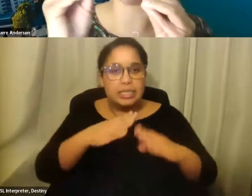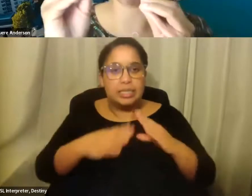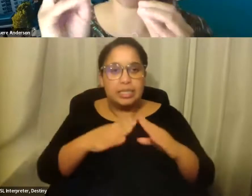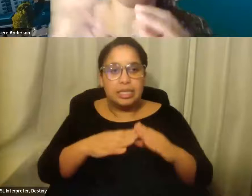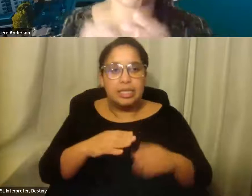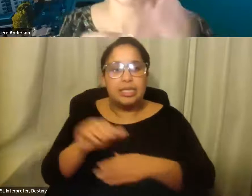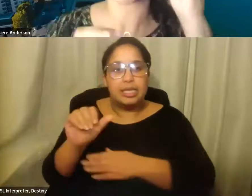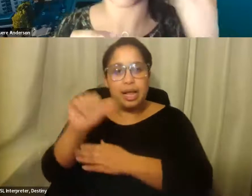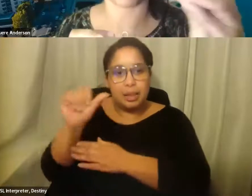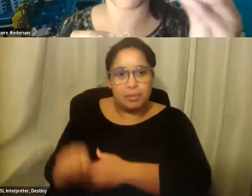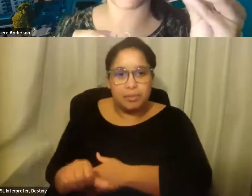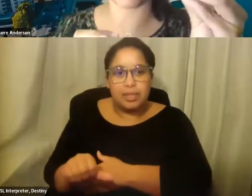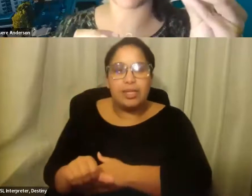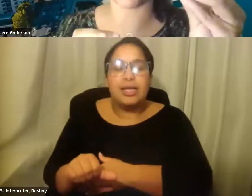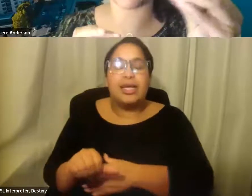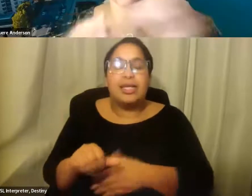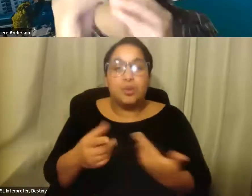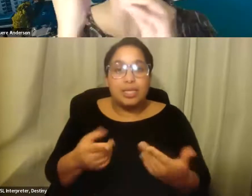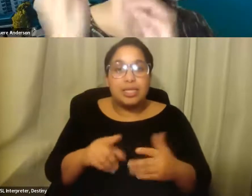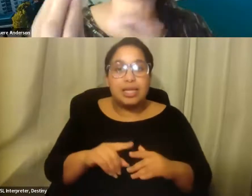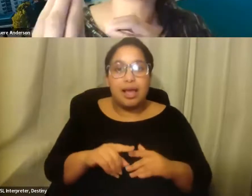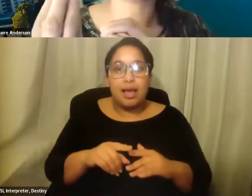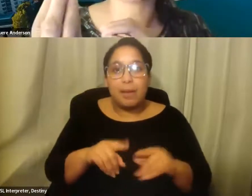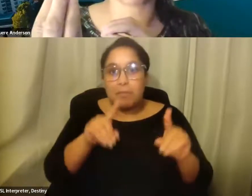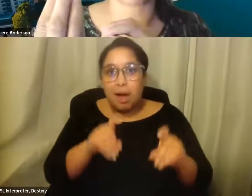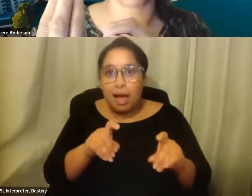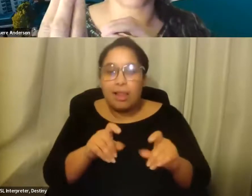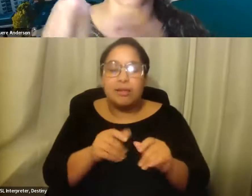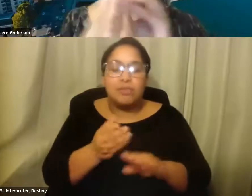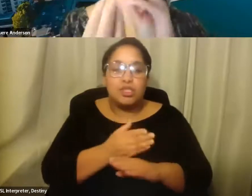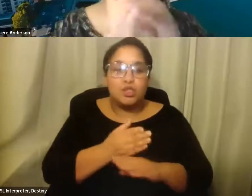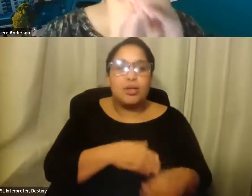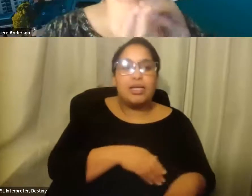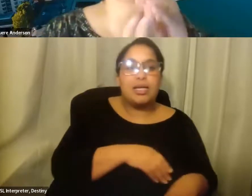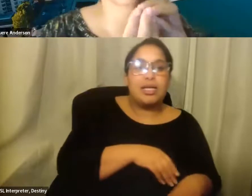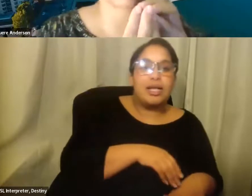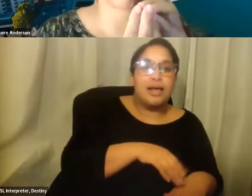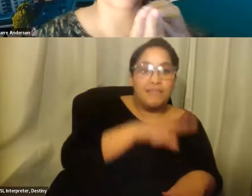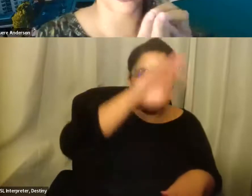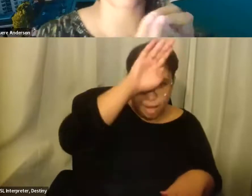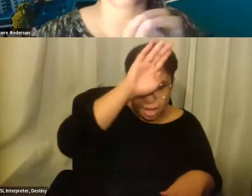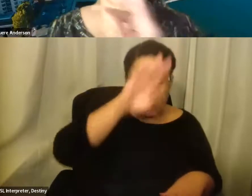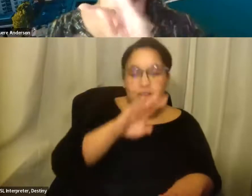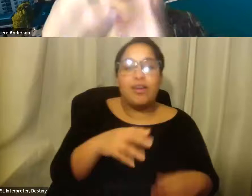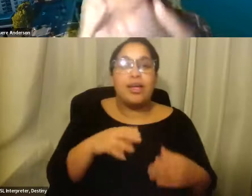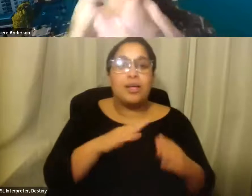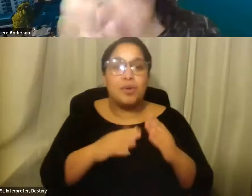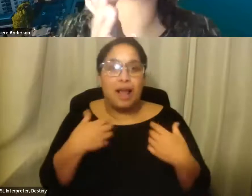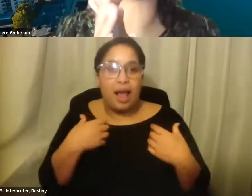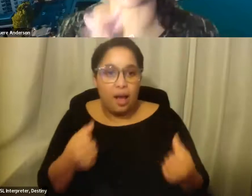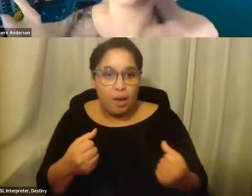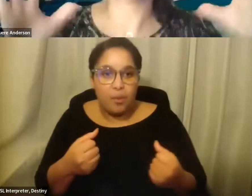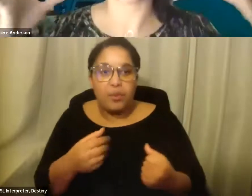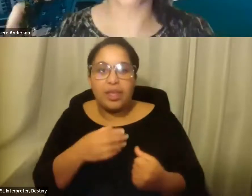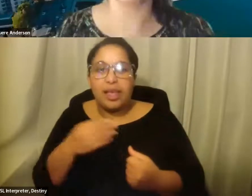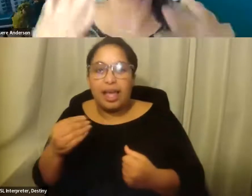between Alameda Fire, Alameda County Behavioral Health, and a community-based organization. So that's the other thing that I want to add to this, is we're really